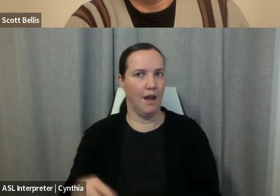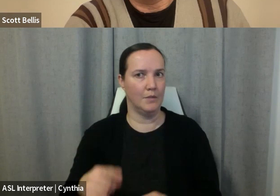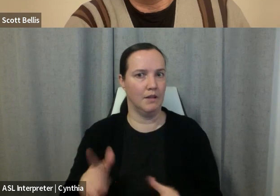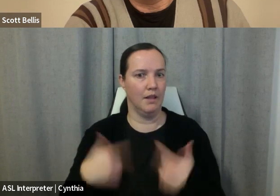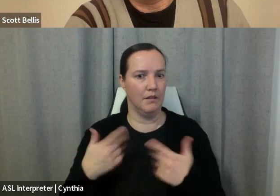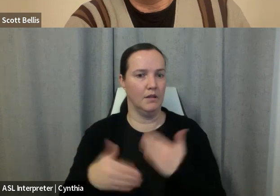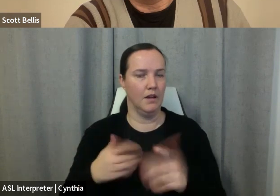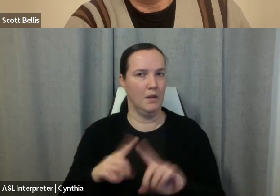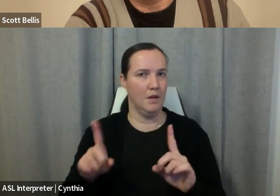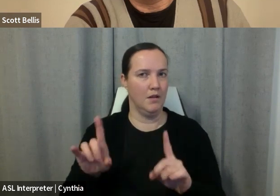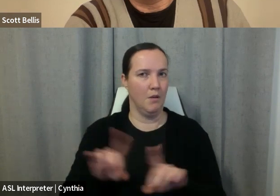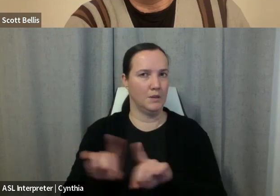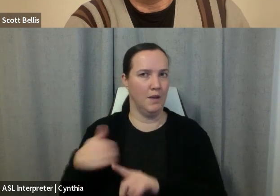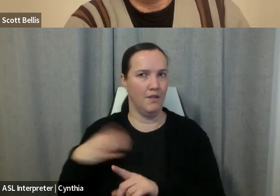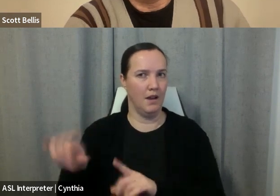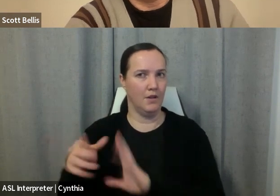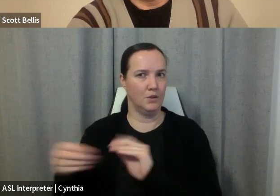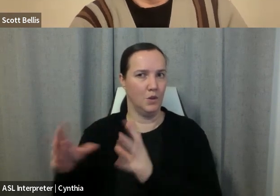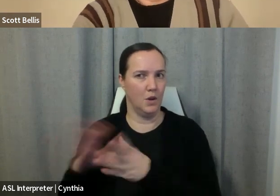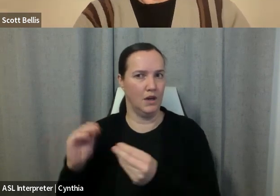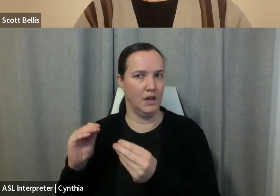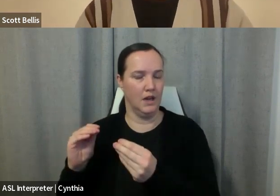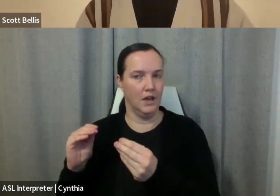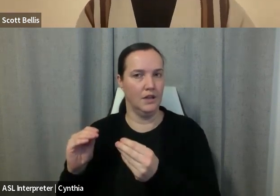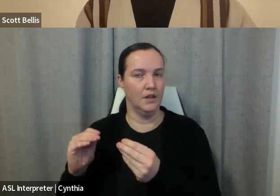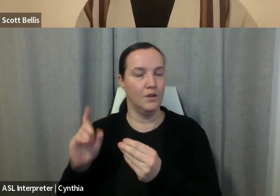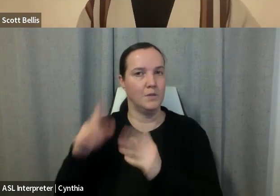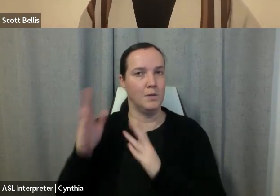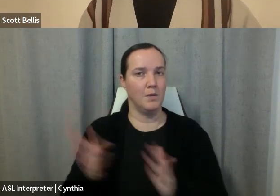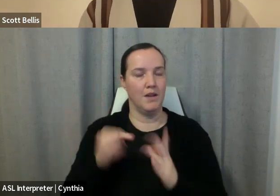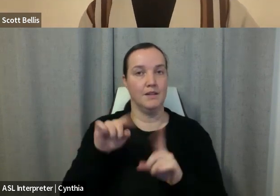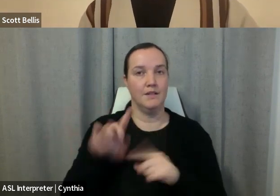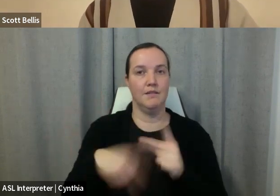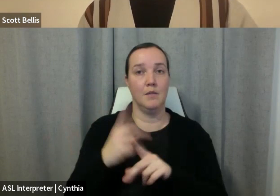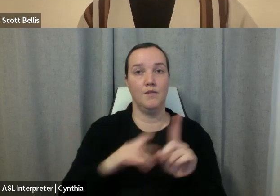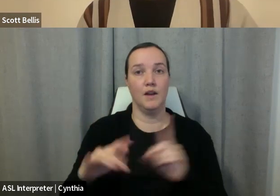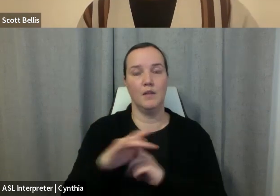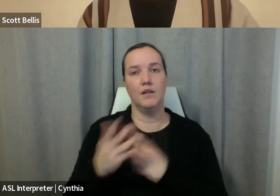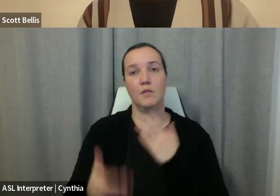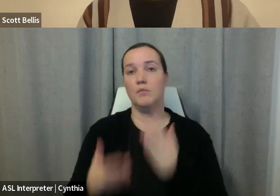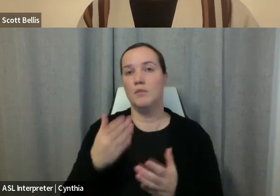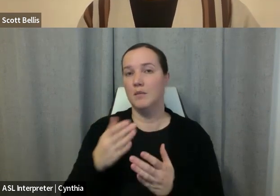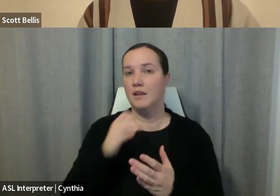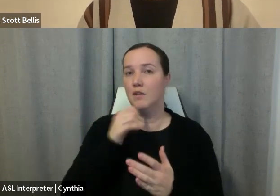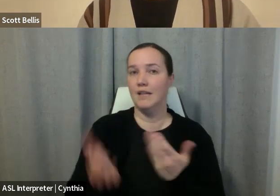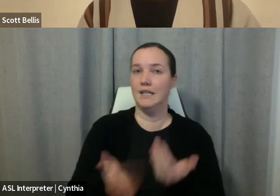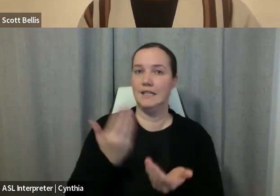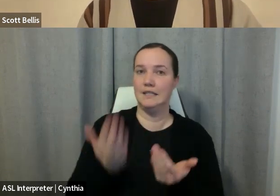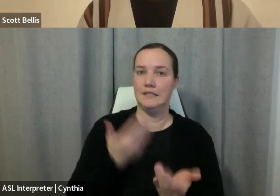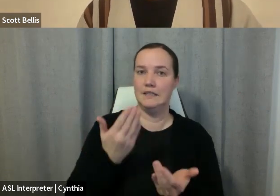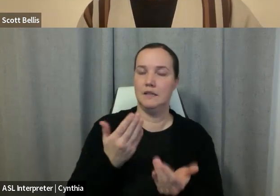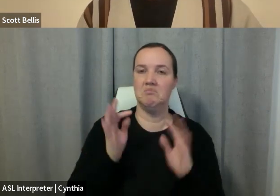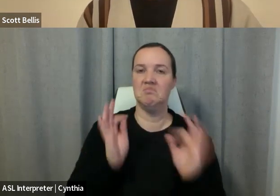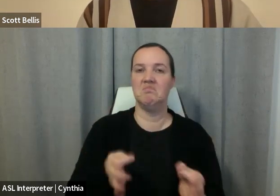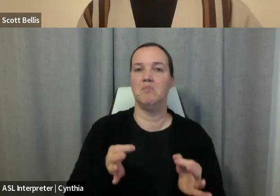also another parallel story. So just to be prepared that when we're in these environments, it may not be such an easy landing as, oh,